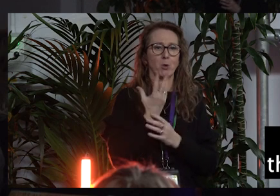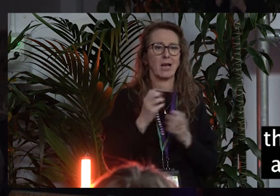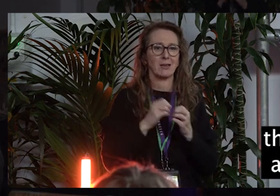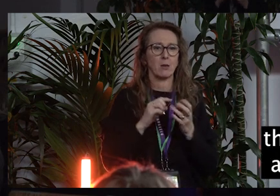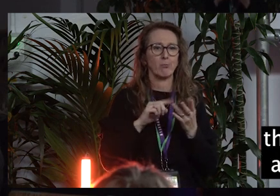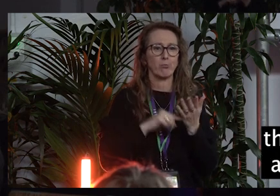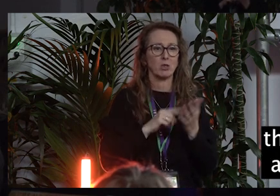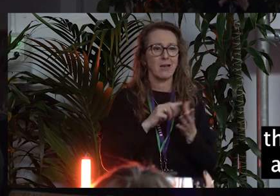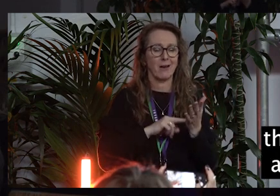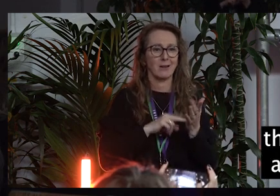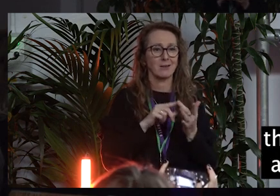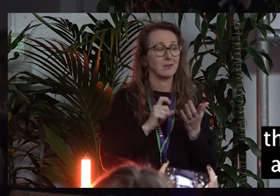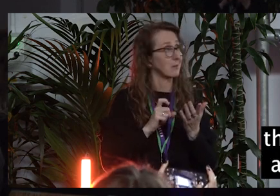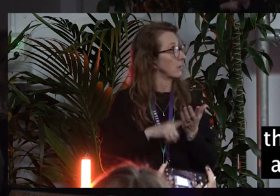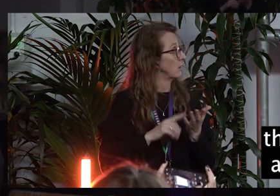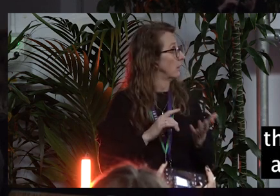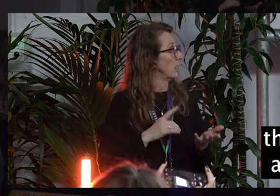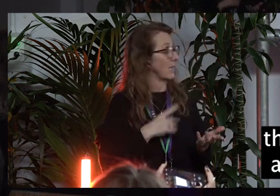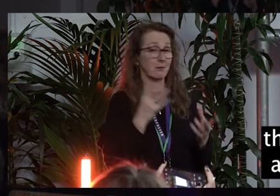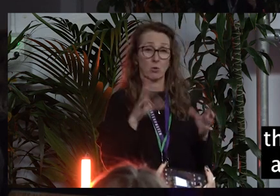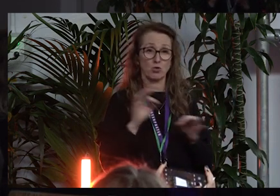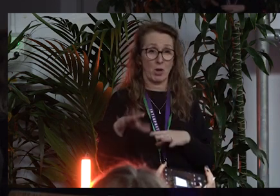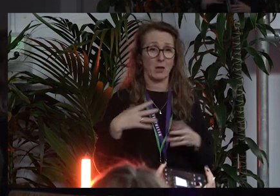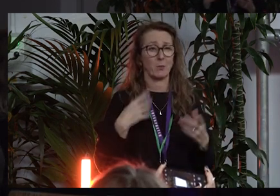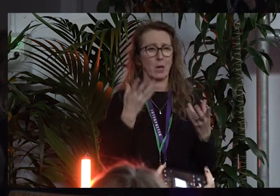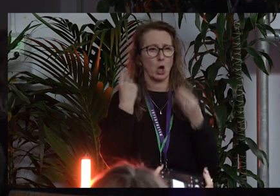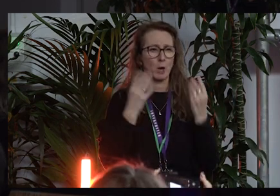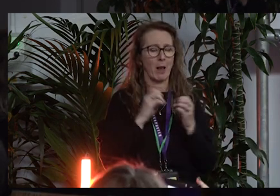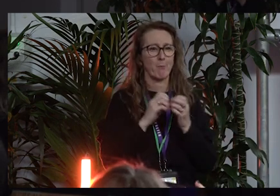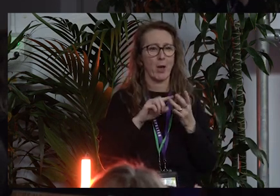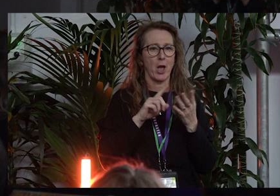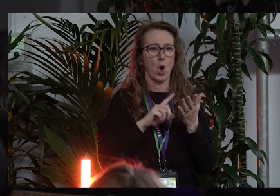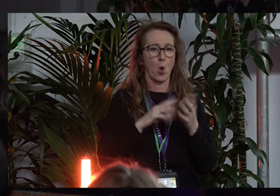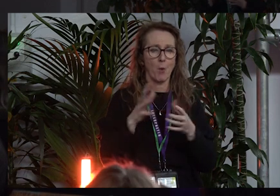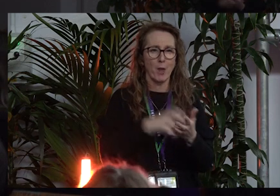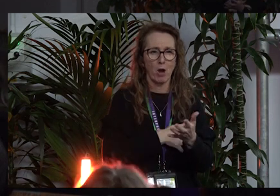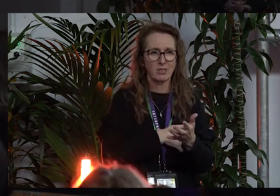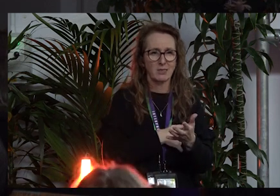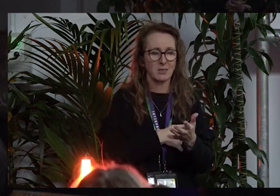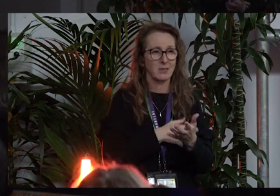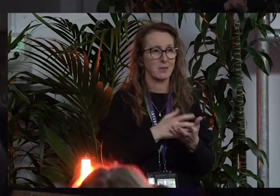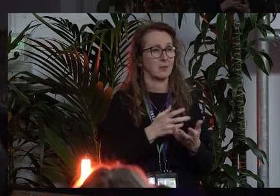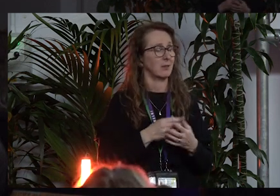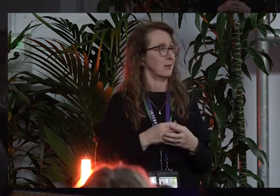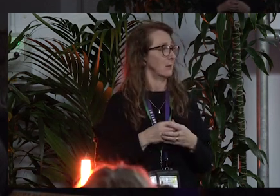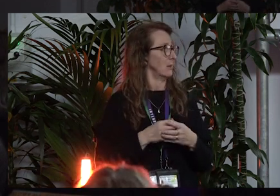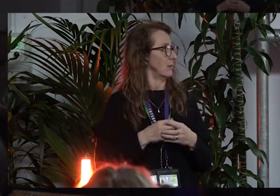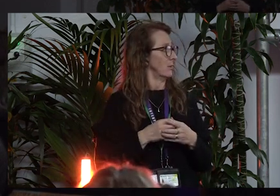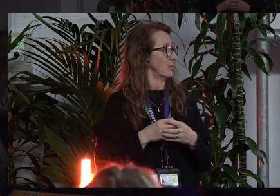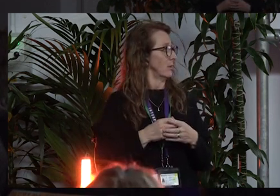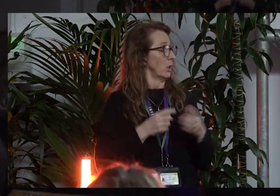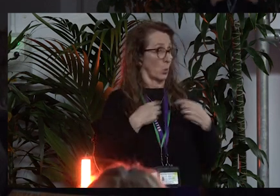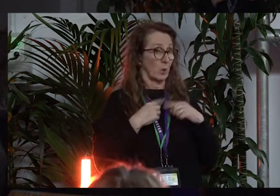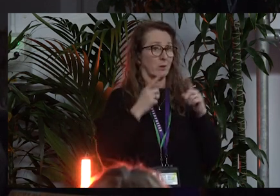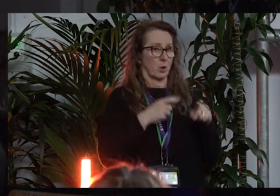Victoria. That's where we were learning about biopiracy there and the effects of having on Aboriginal people. We are about to